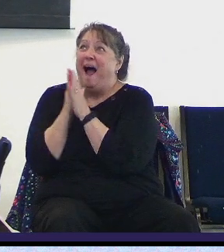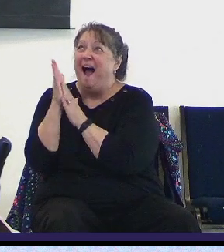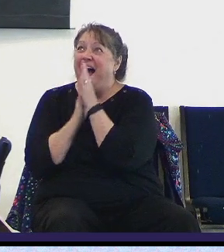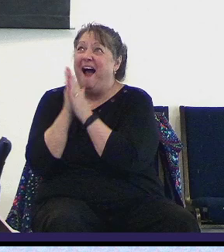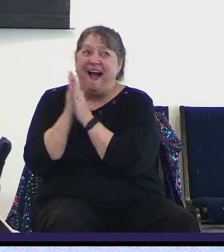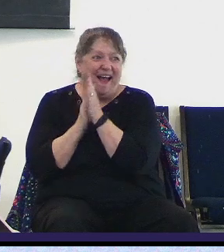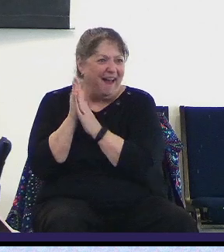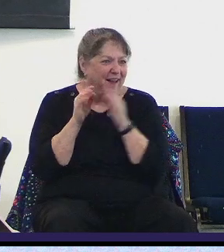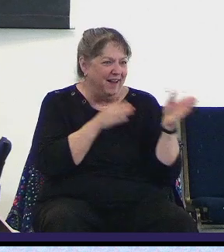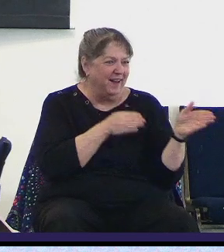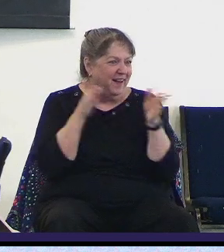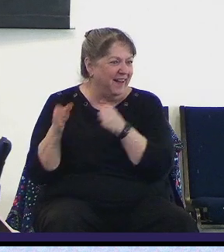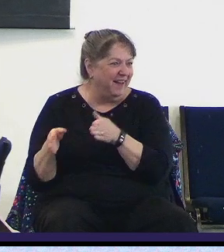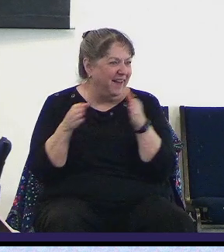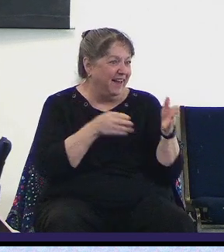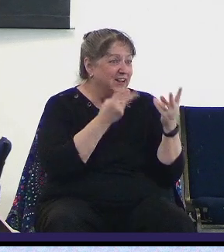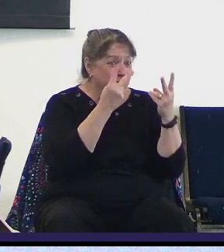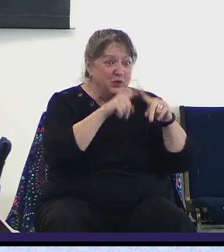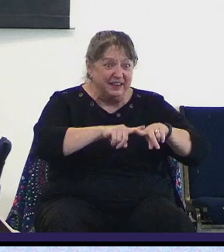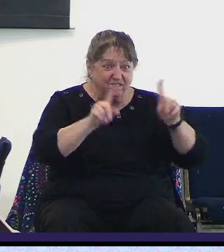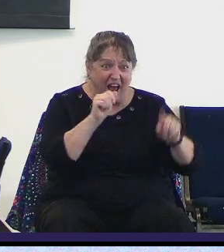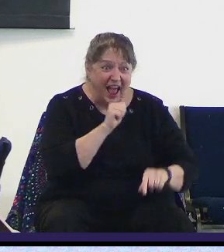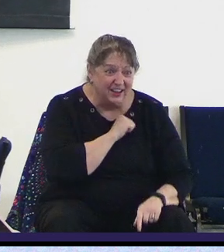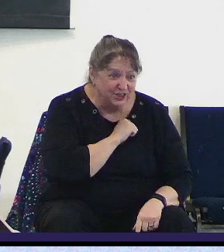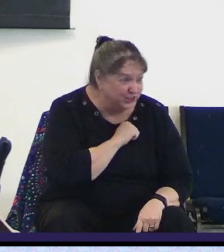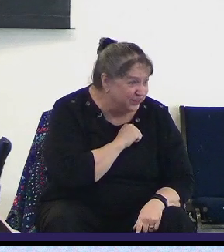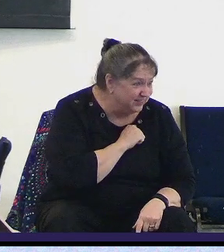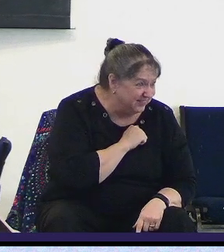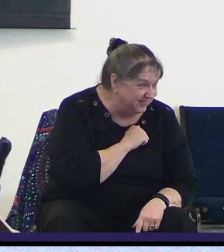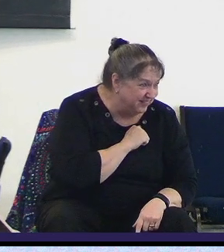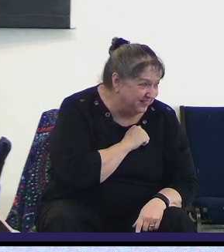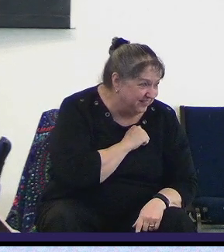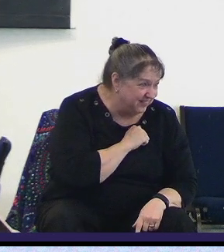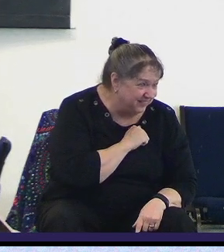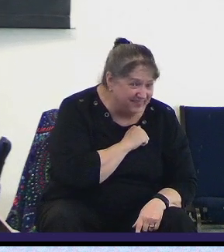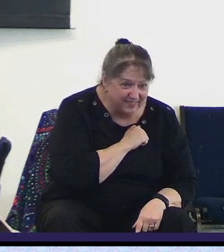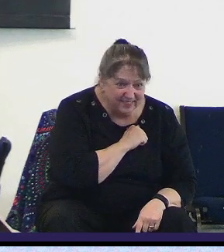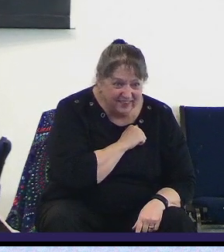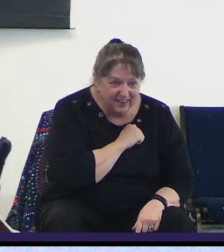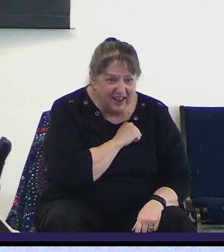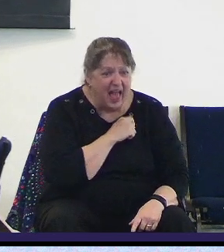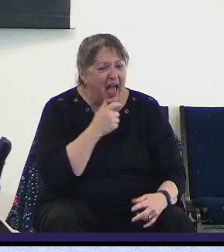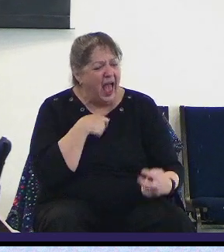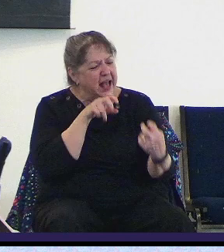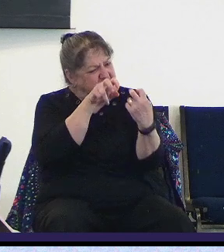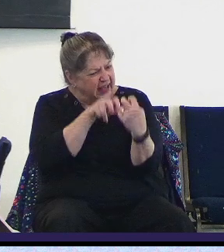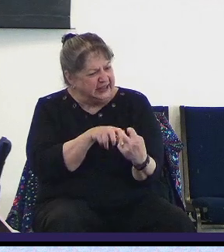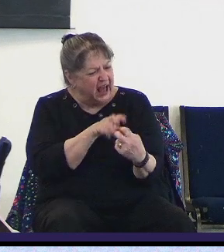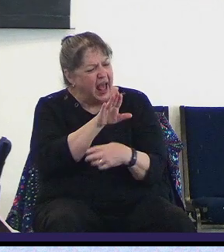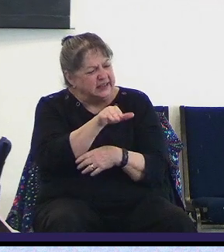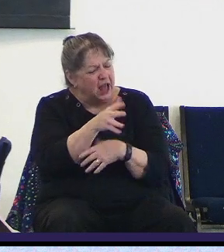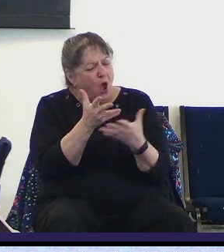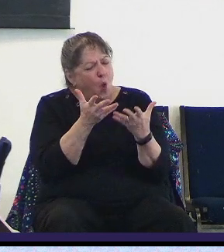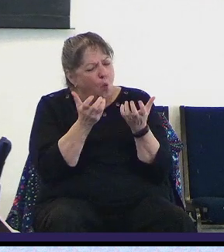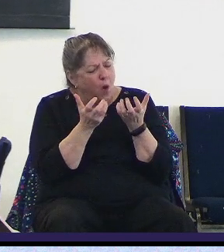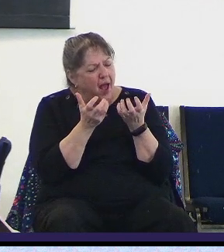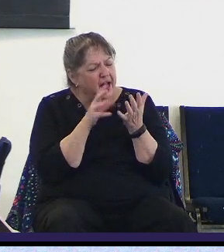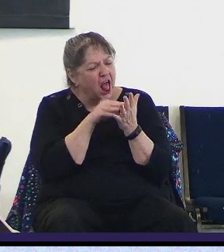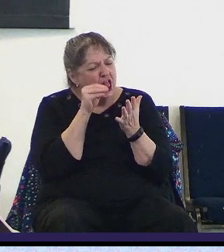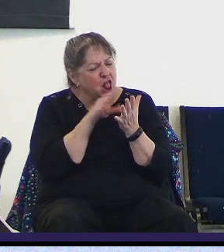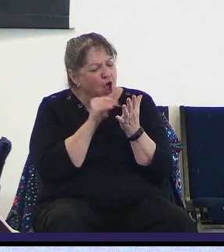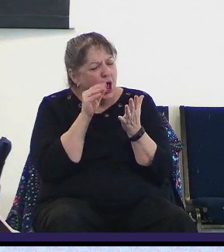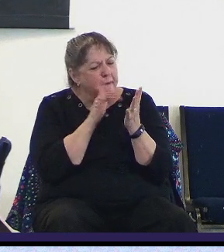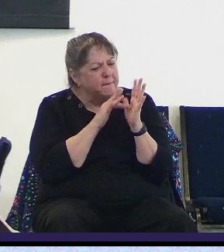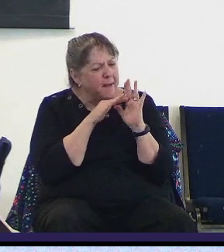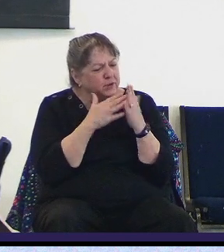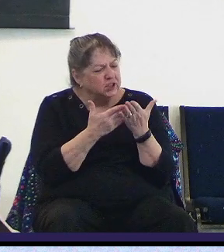with someone just recently and I said to him, hey, I want to spend some time taking you through a discipleship book, but we're going to go to the second level, not